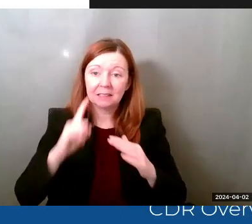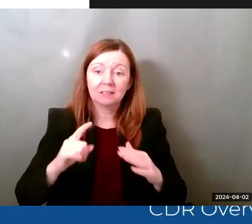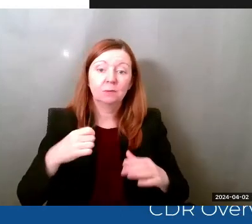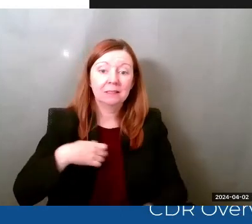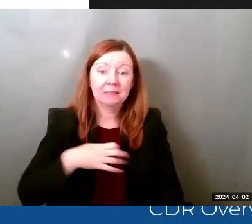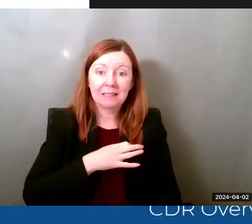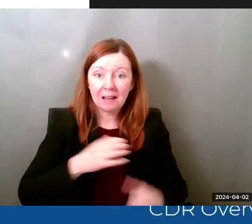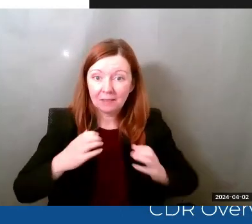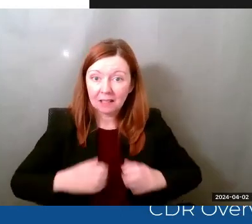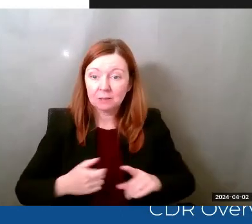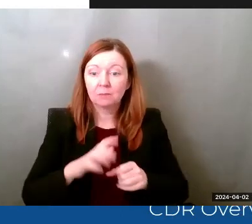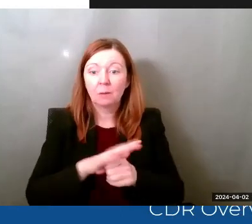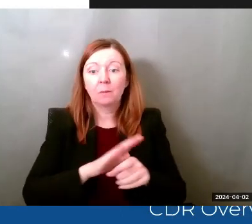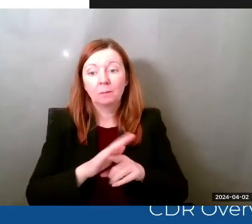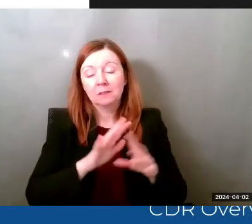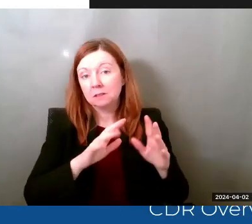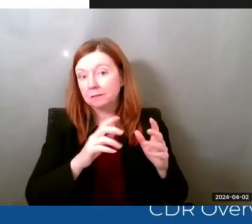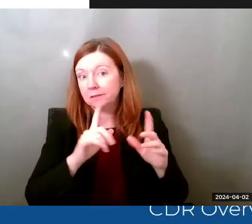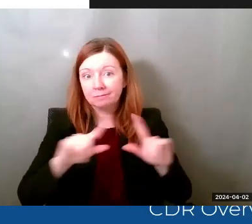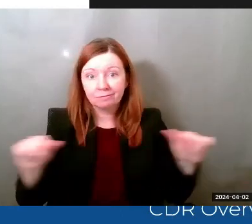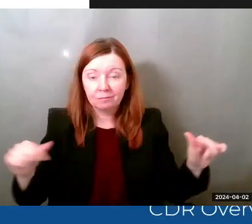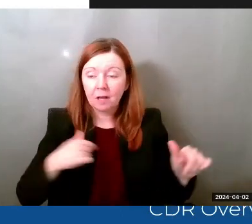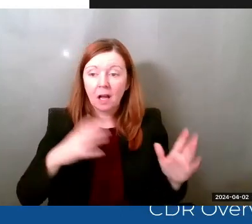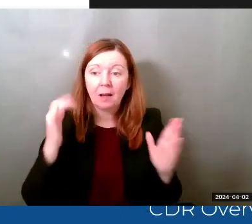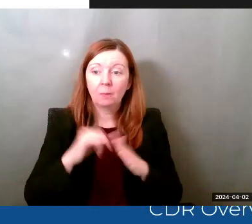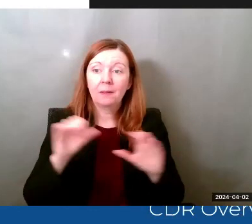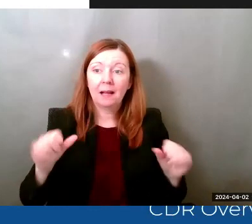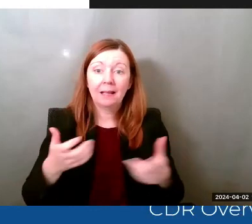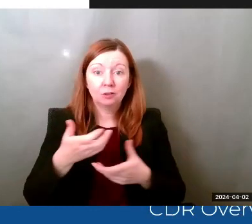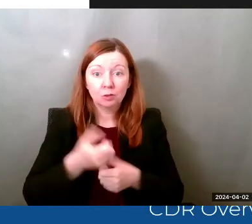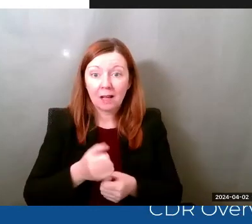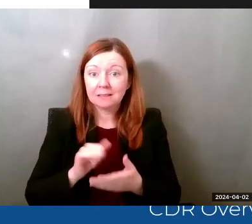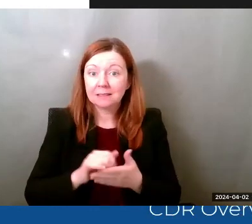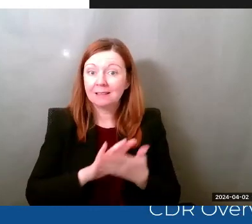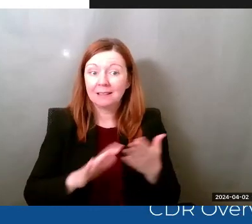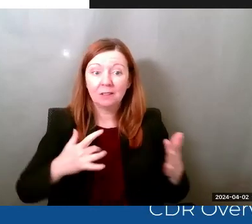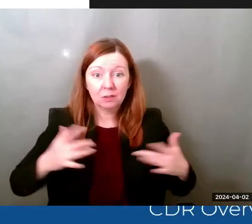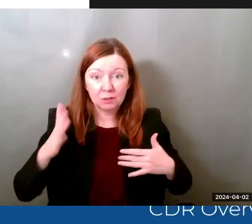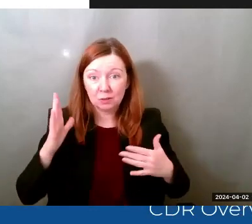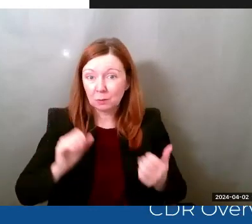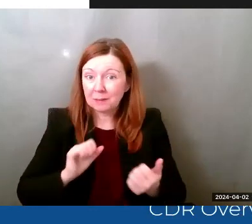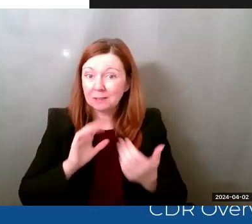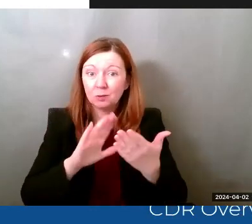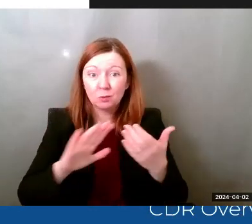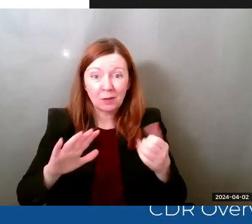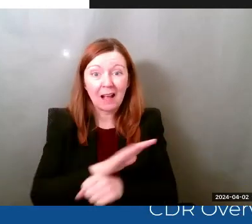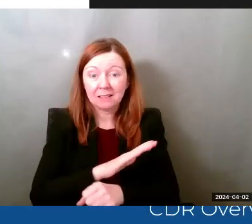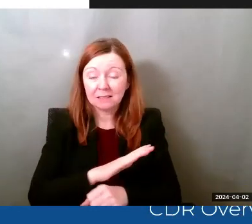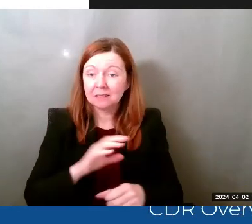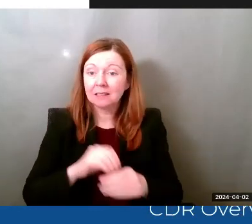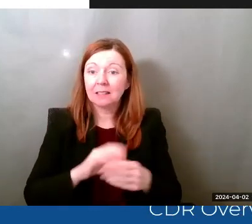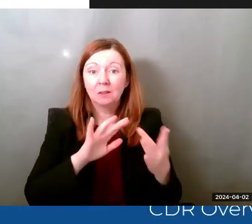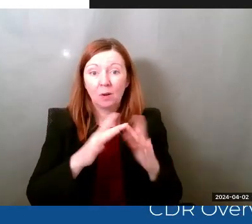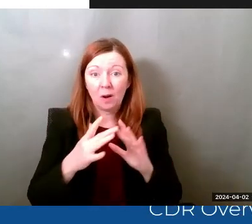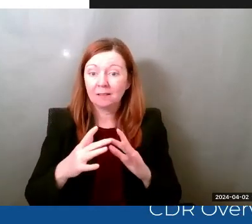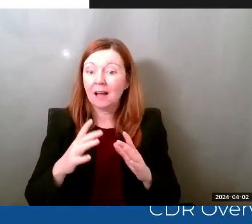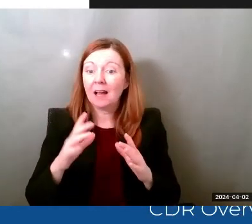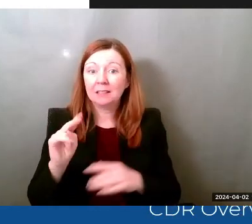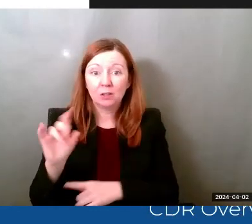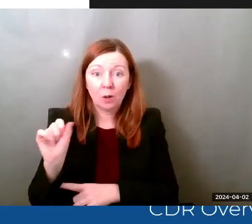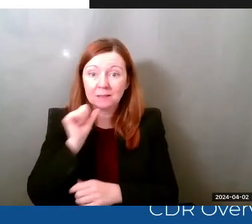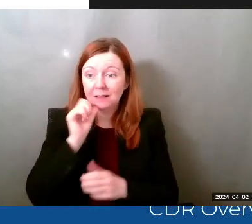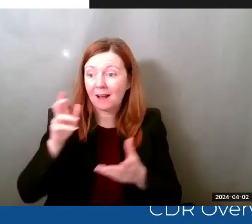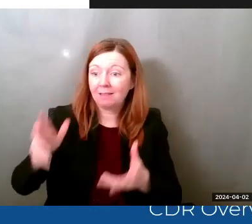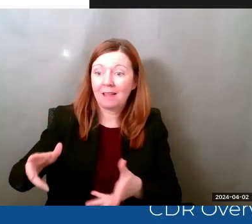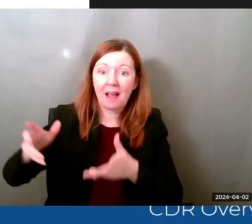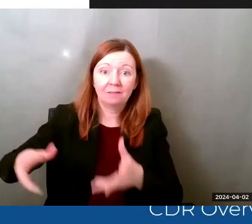to our local businesses, so on and so forth. And I hope that I can trust that these concerns will be thoroughly addressed in the online meeting notes and will not be left to